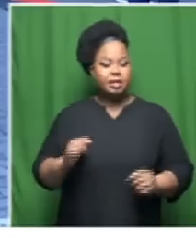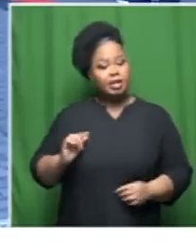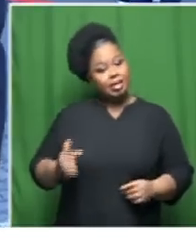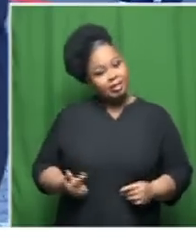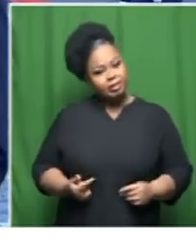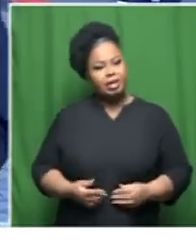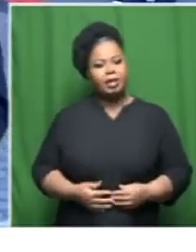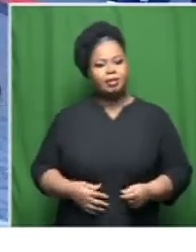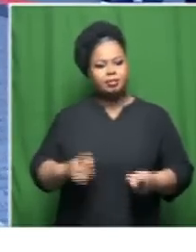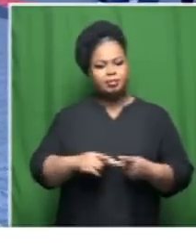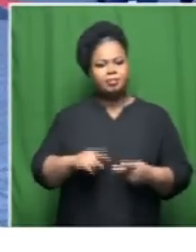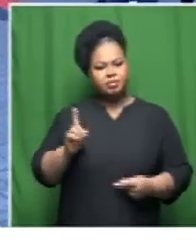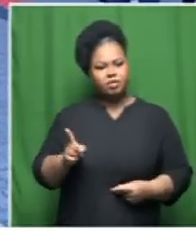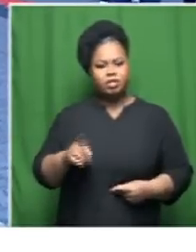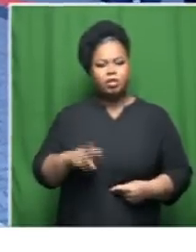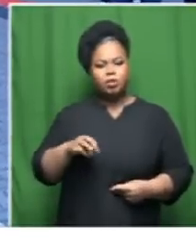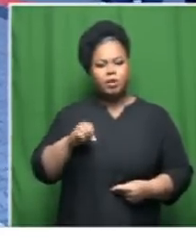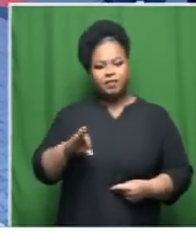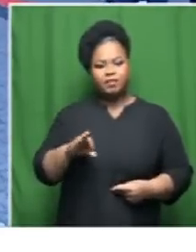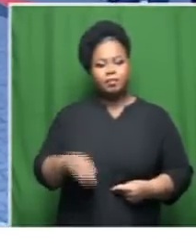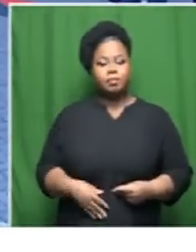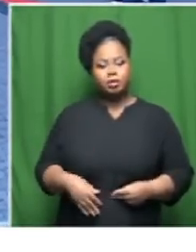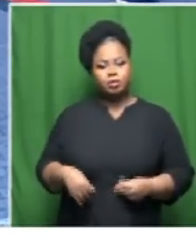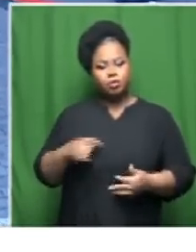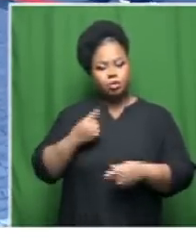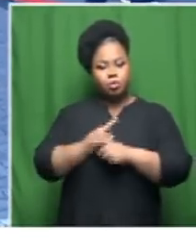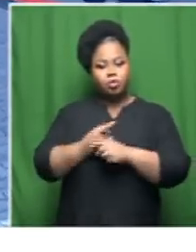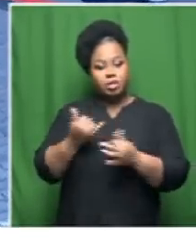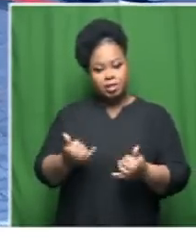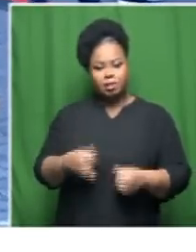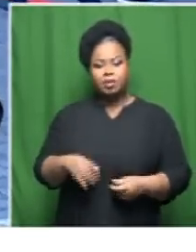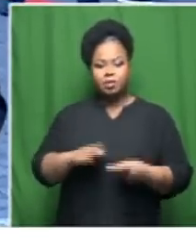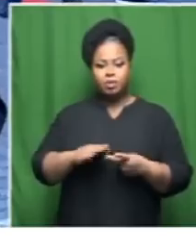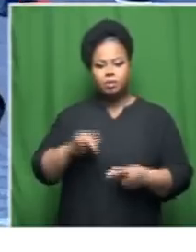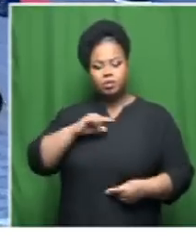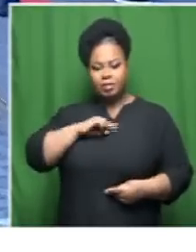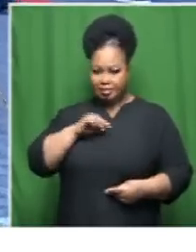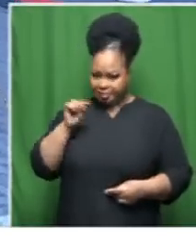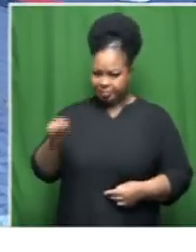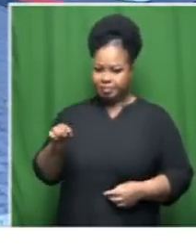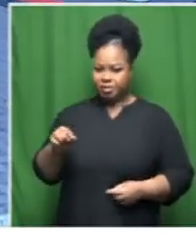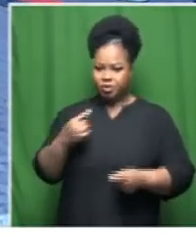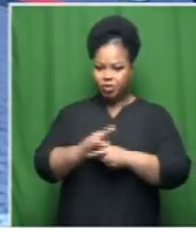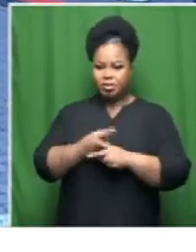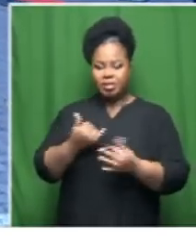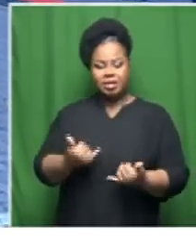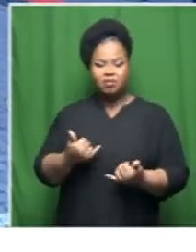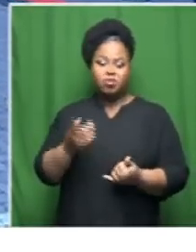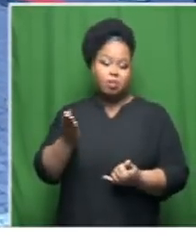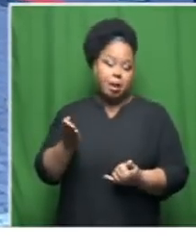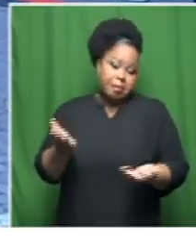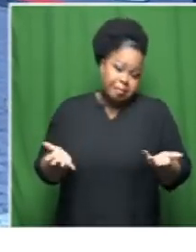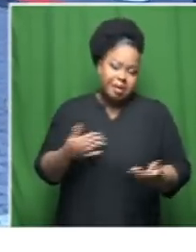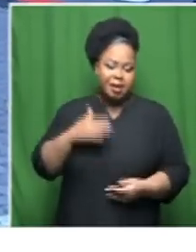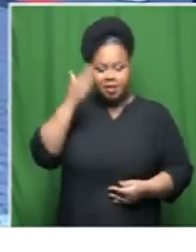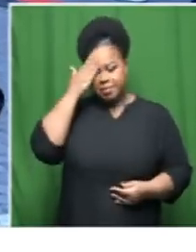then officially hand over the WAFCON trophy to the President. That, of course, will be at the Union Buildings on Wednesday around midday. So